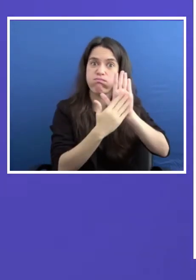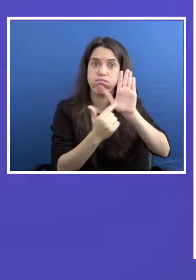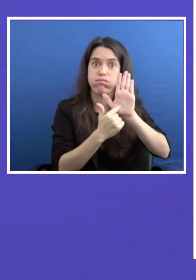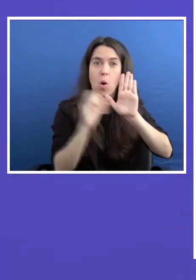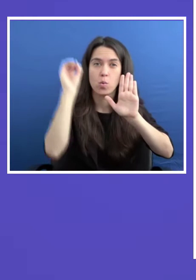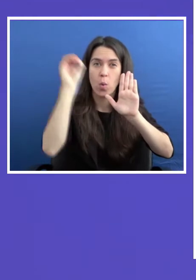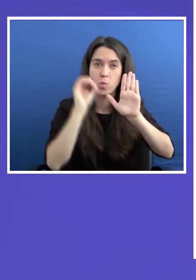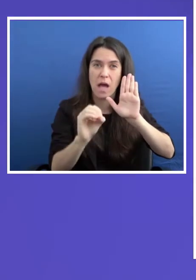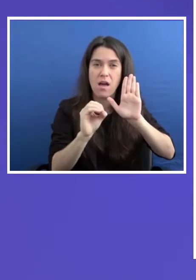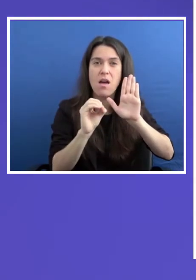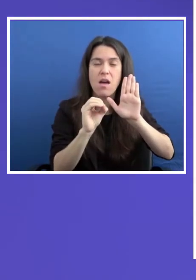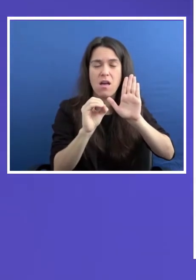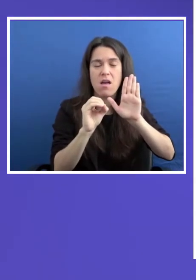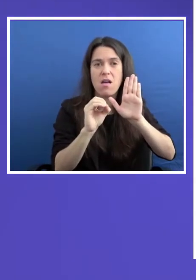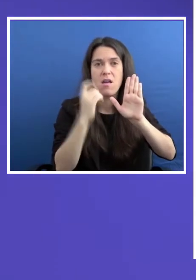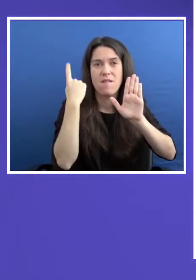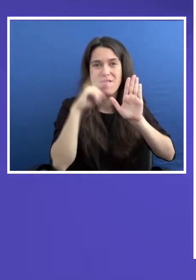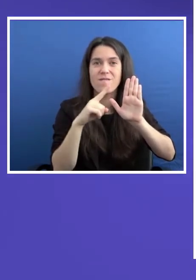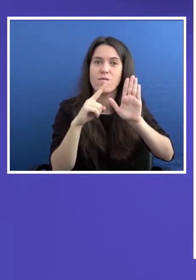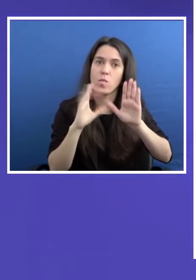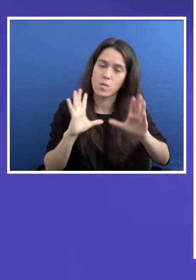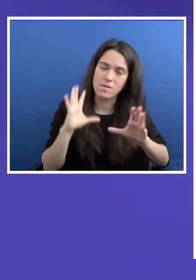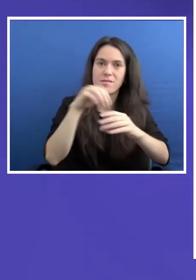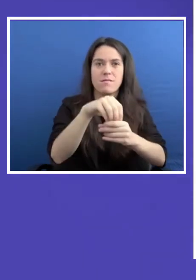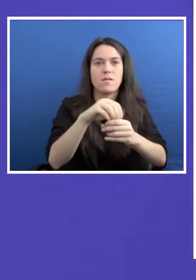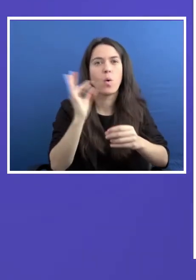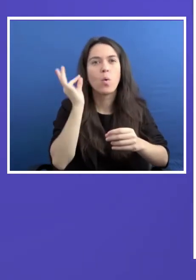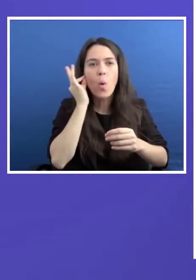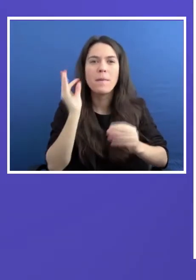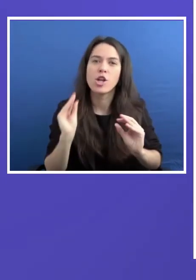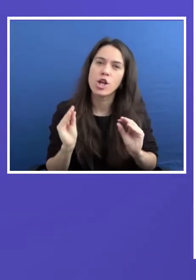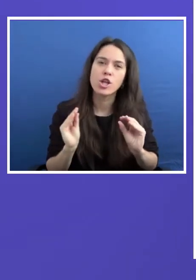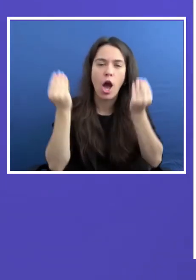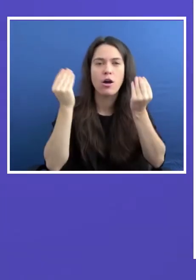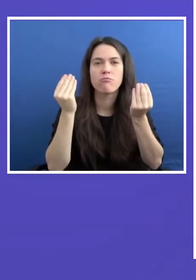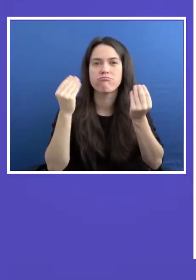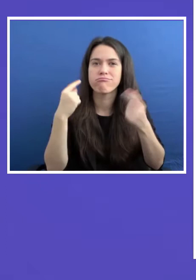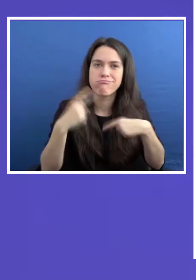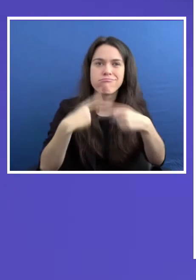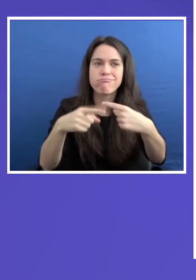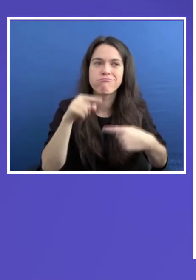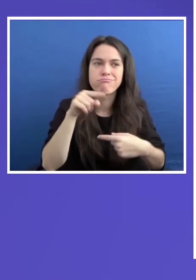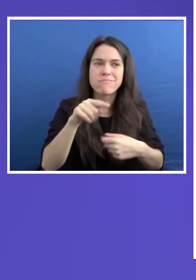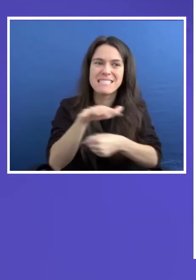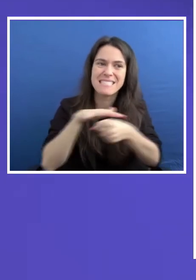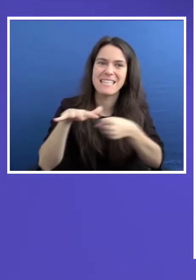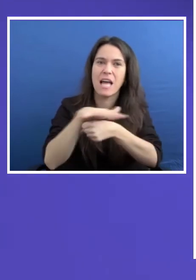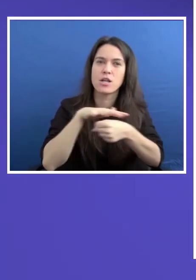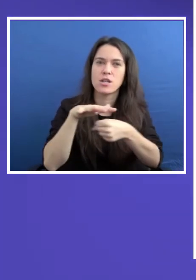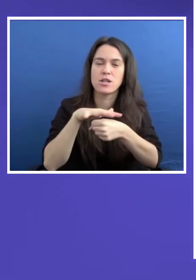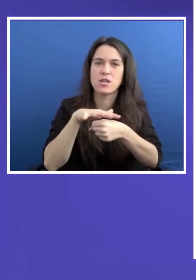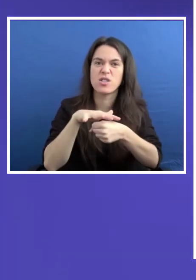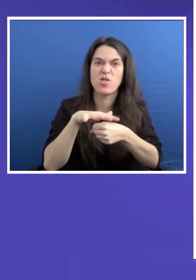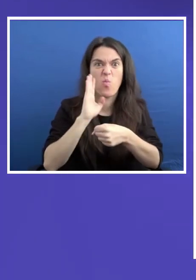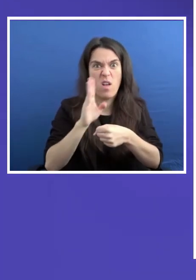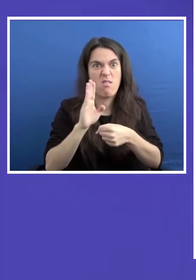for the participation of women or young women on this sector will be resultative, because